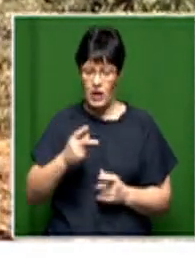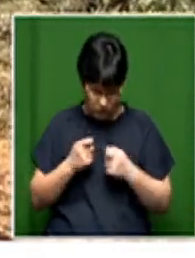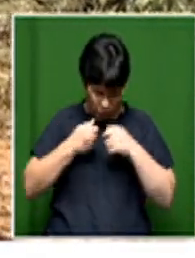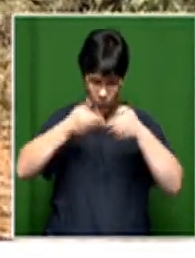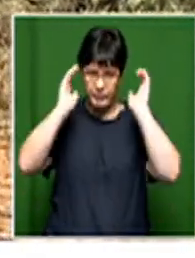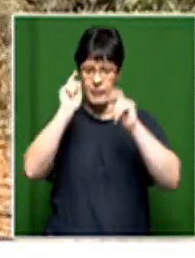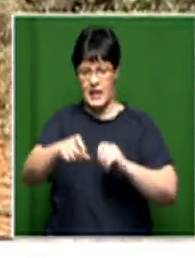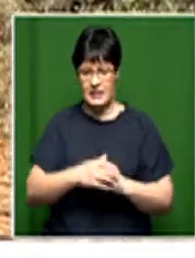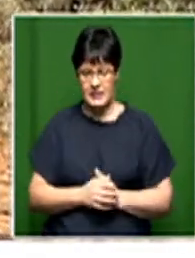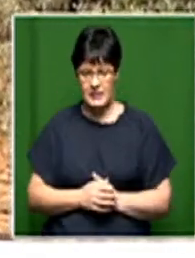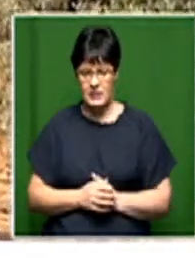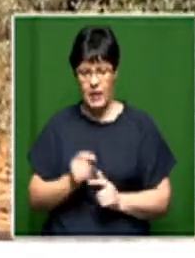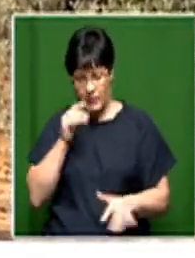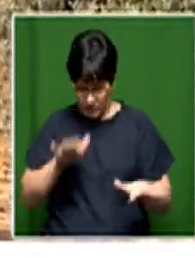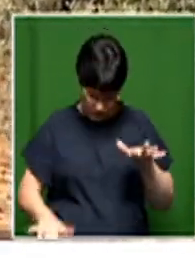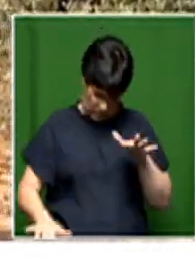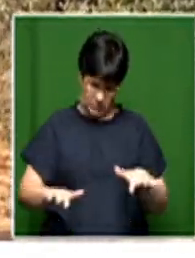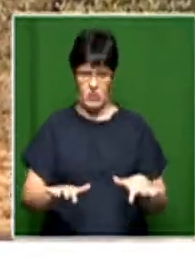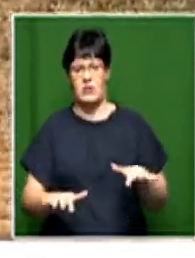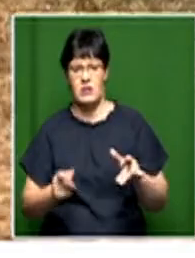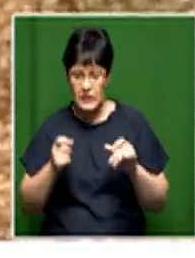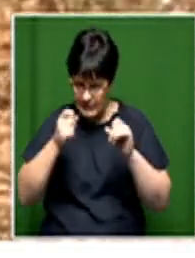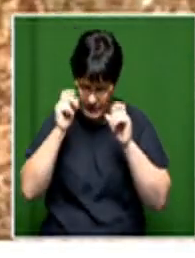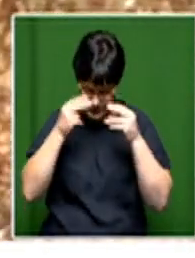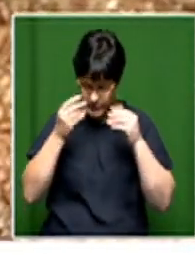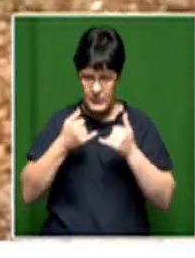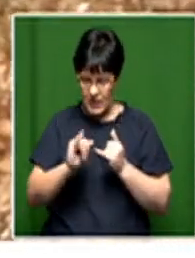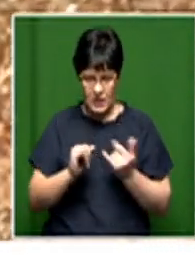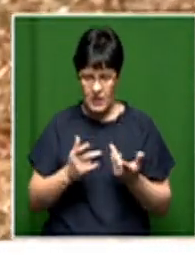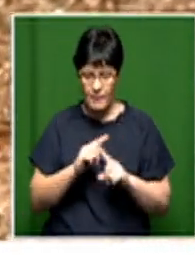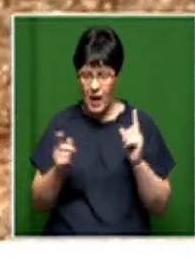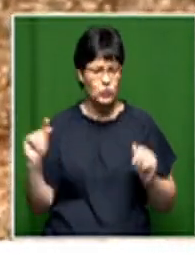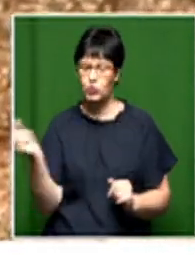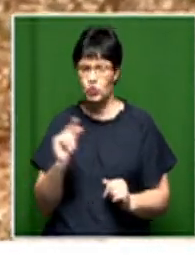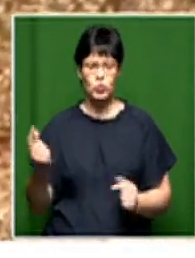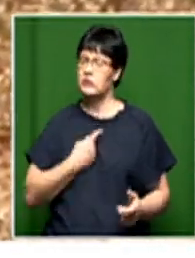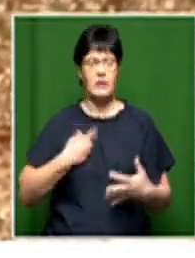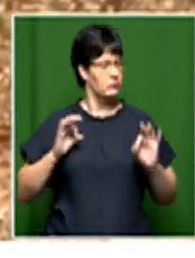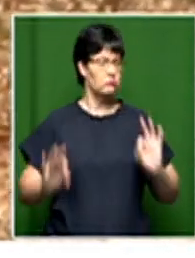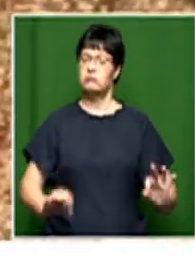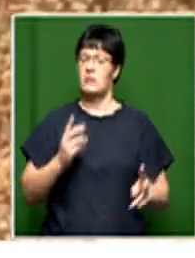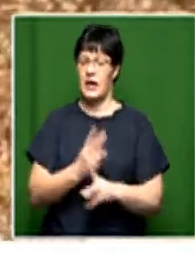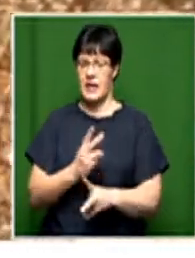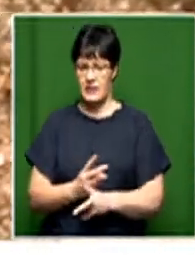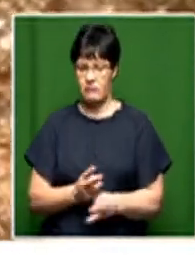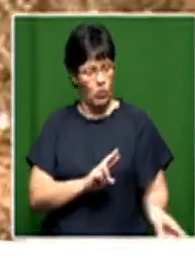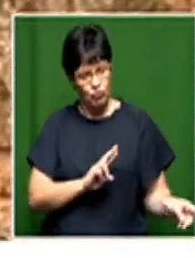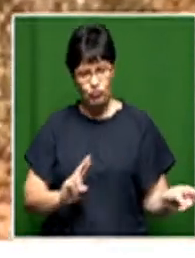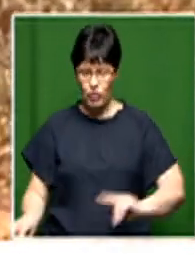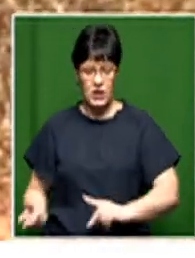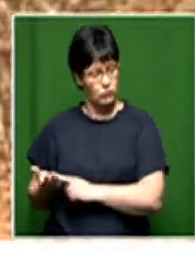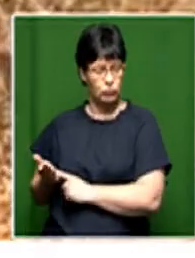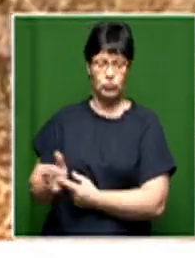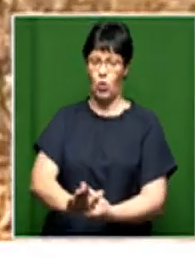up. A bit sleepy and groggy at first, but he was soon his old self again, ready to